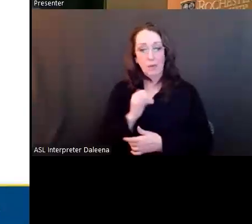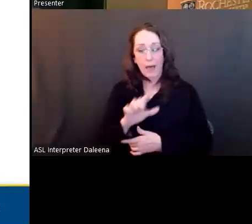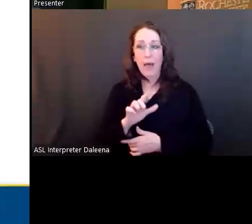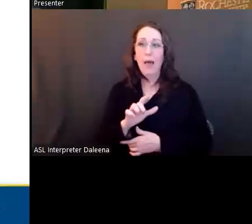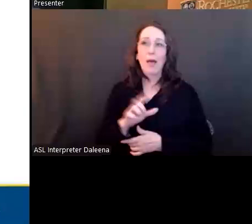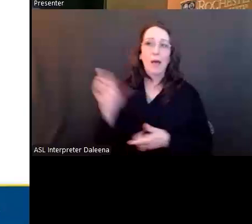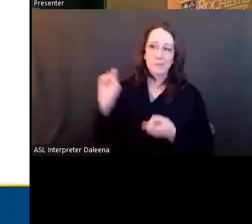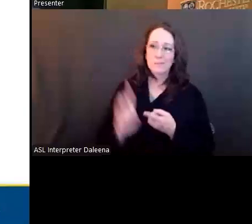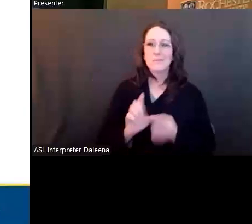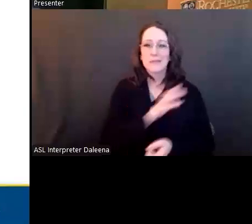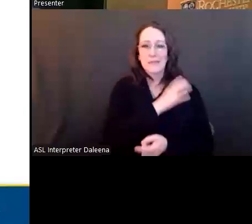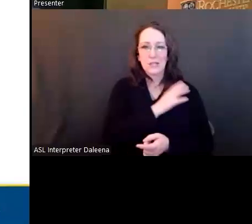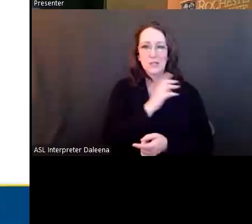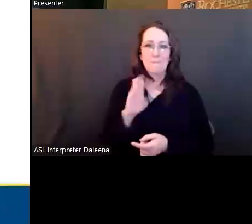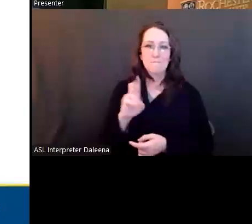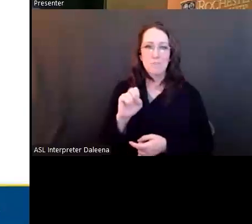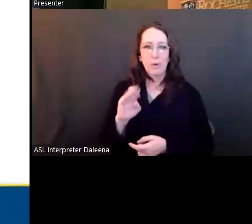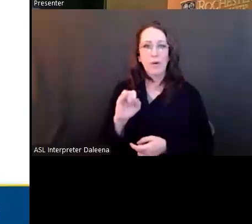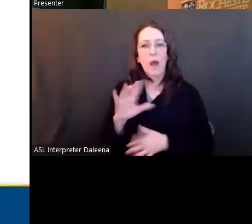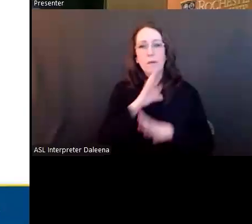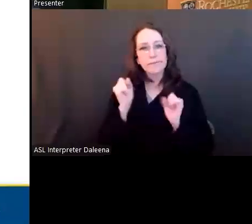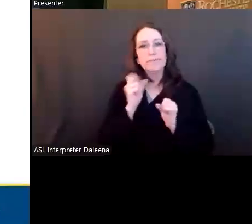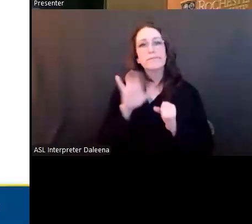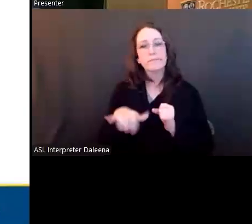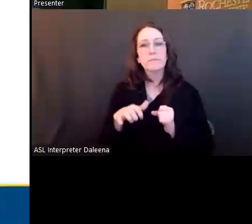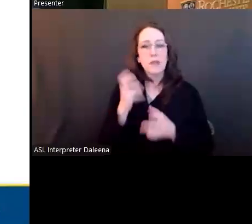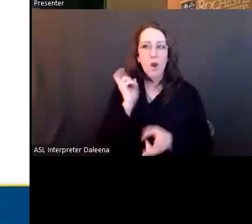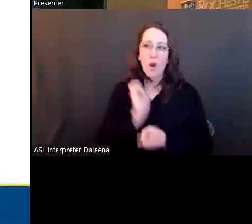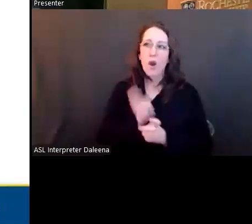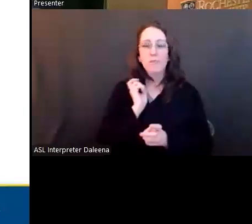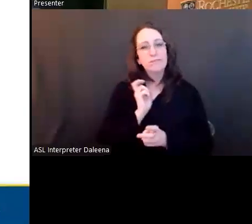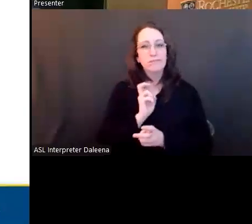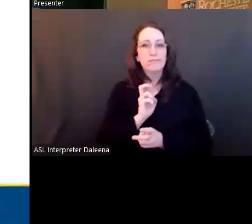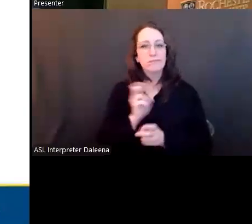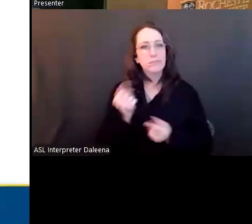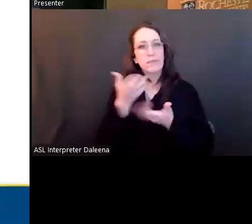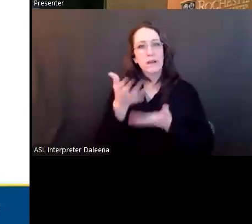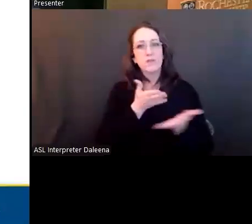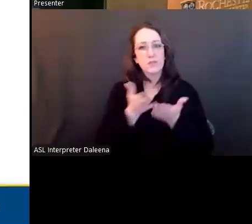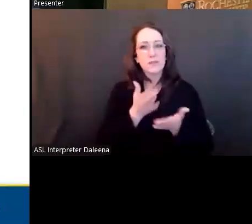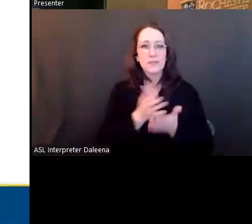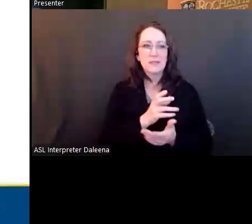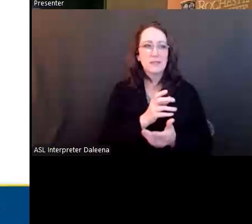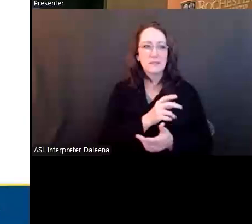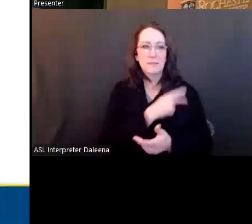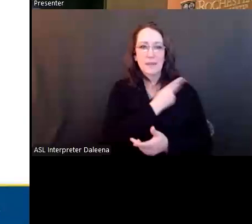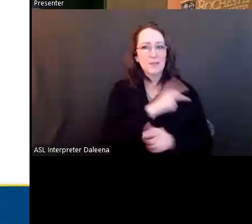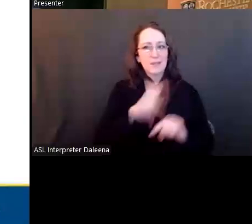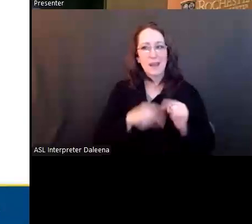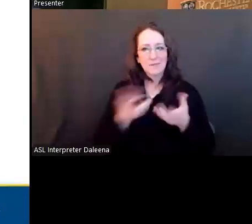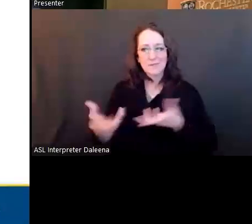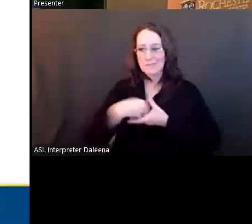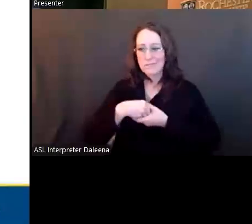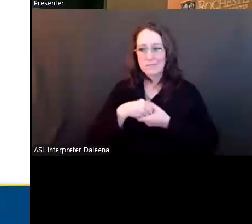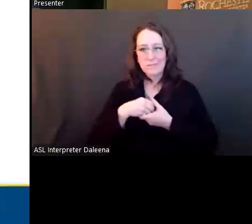rate, as it can be very difficult to provide clinic-based services to patients who are unable to engage in treatment in a meaningful way.